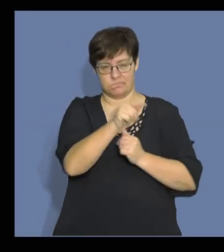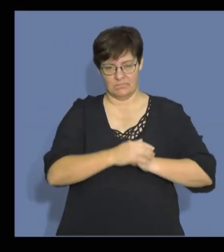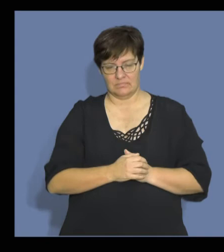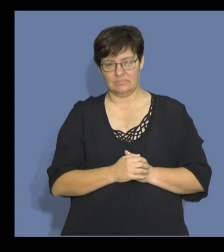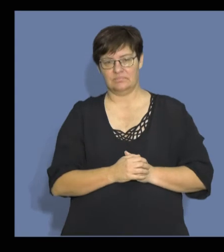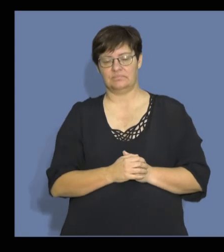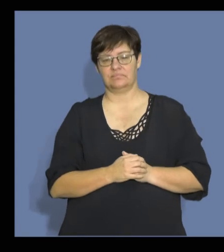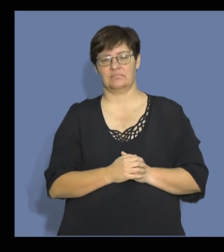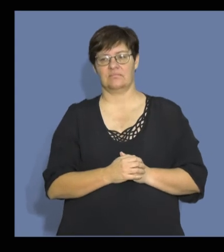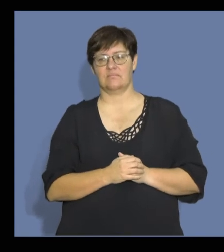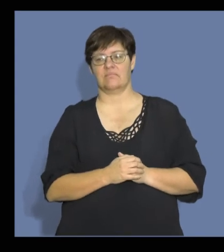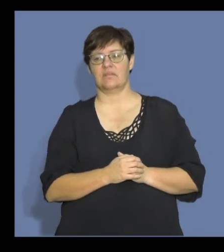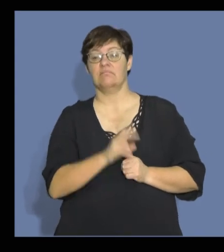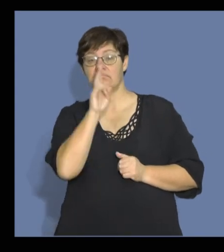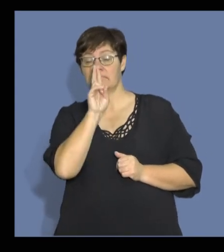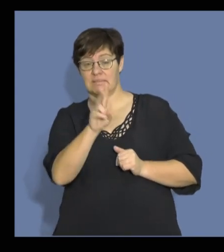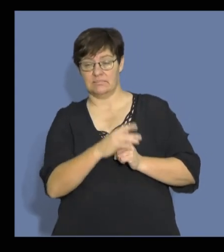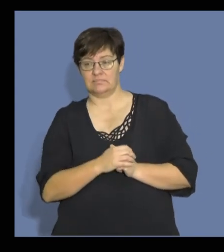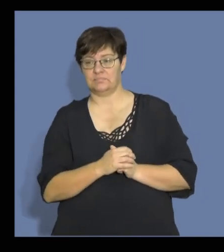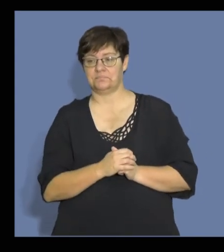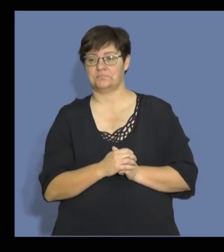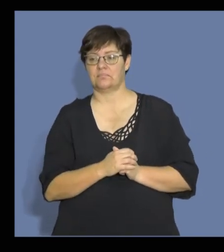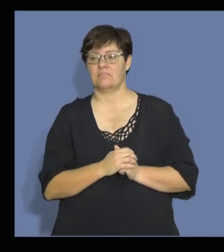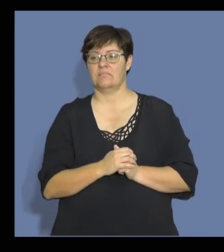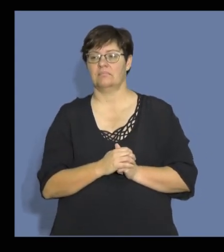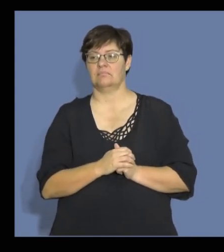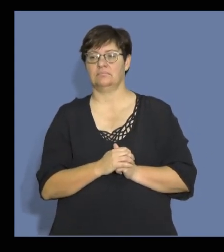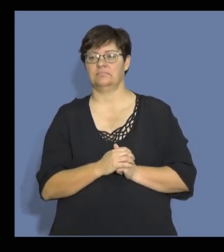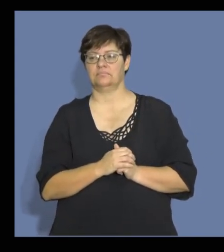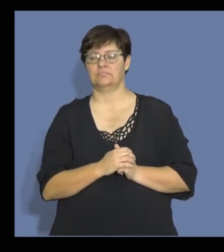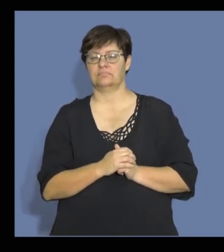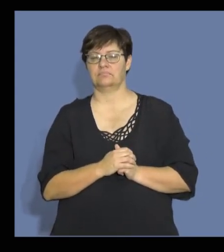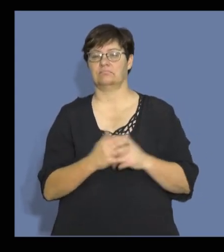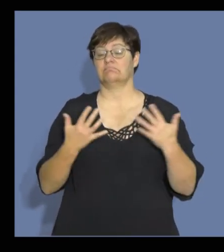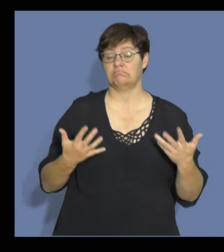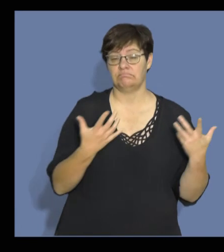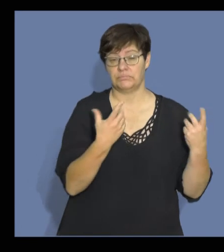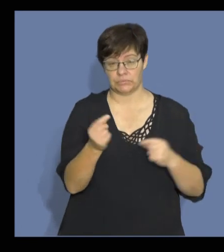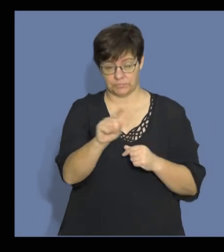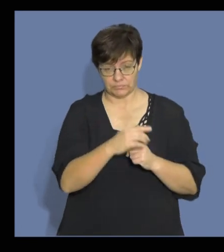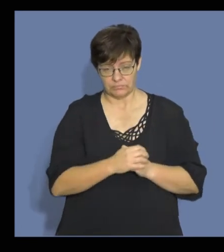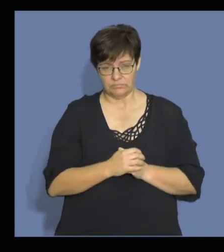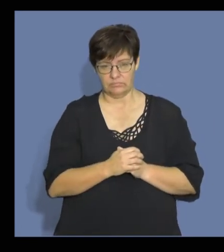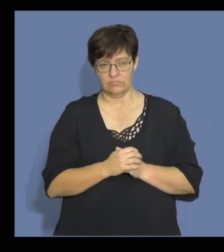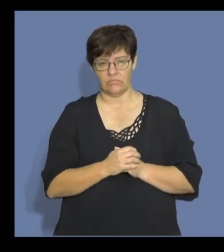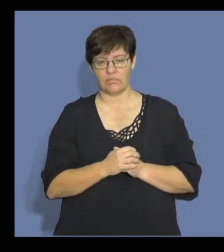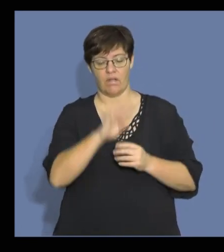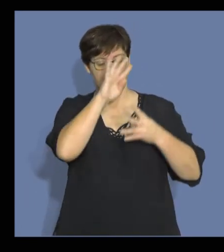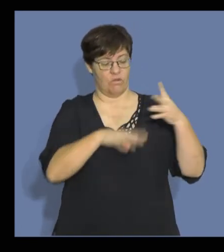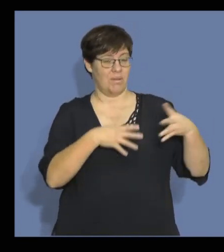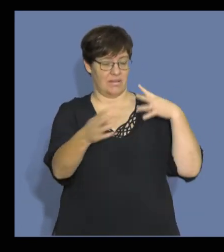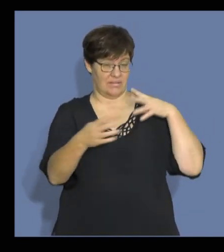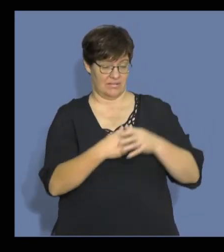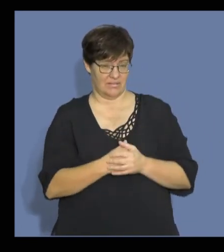of our segment. We can see it there. And what we're going to be doing is we're going to be talking about the formula. Now,